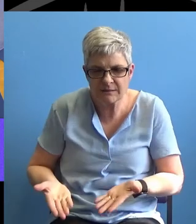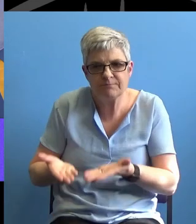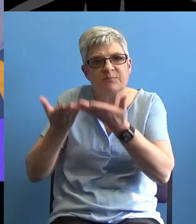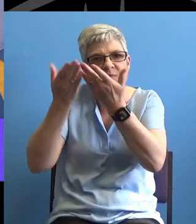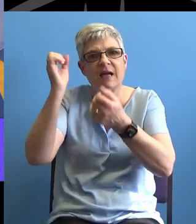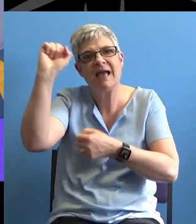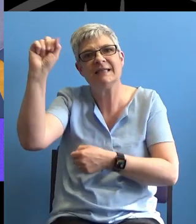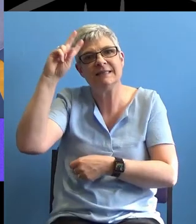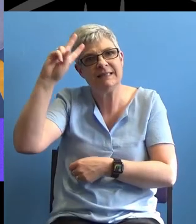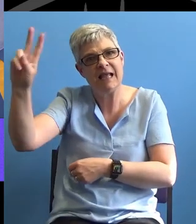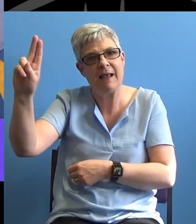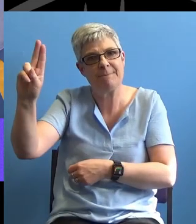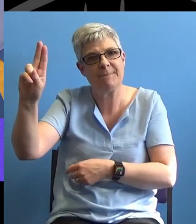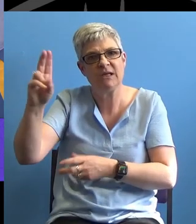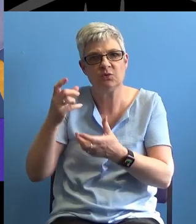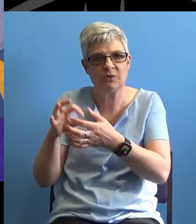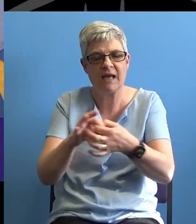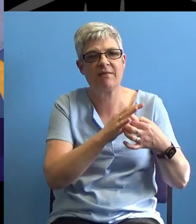name together.